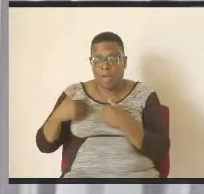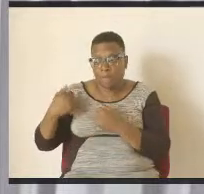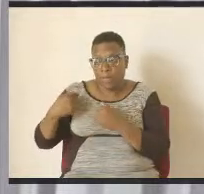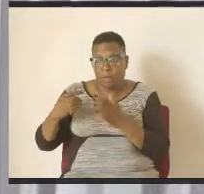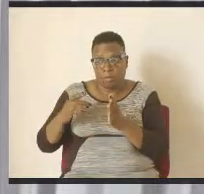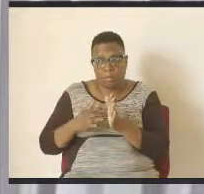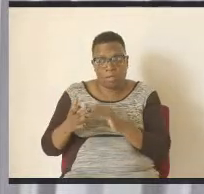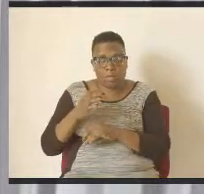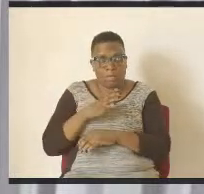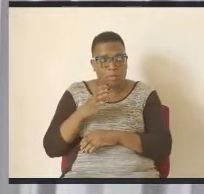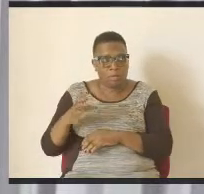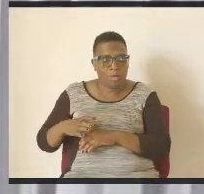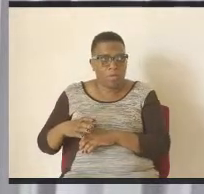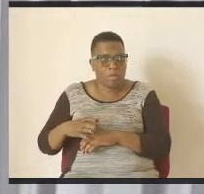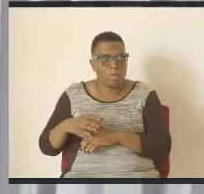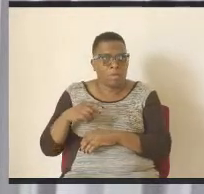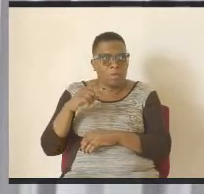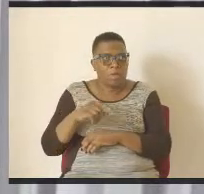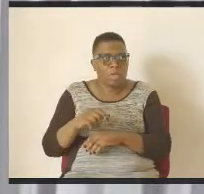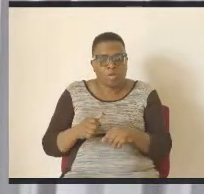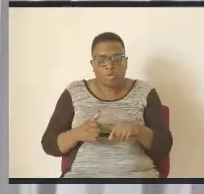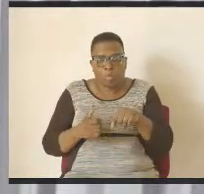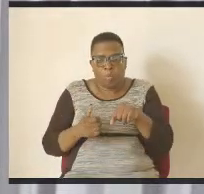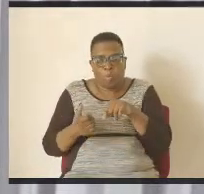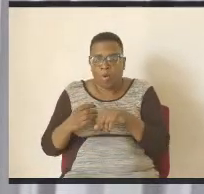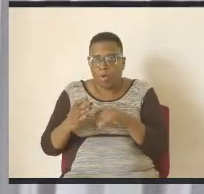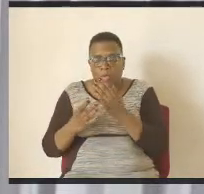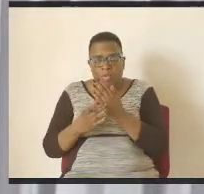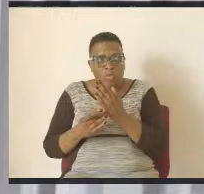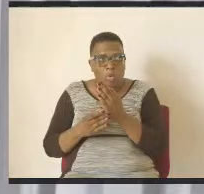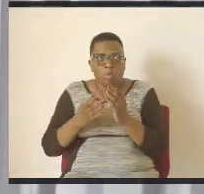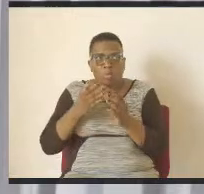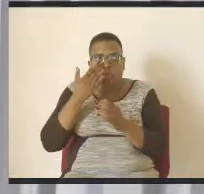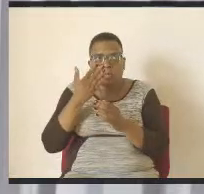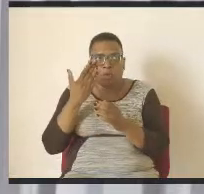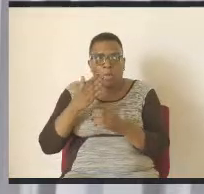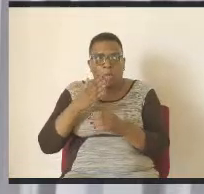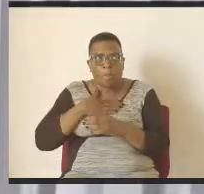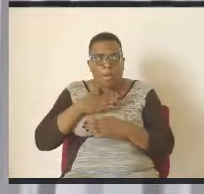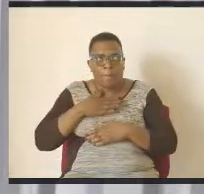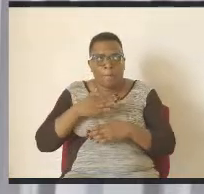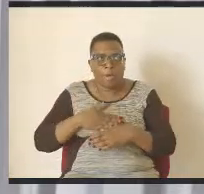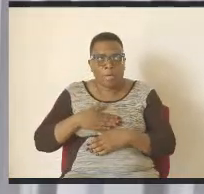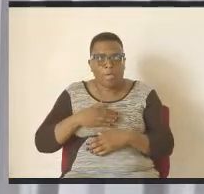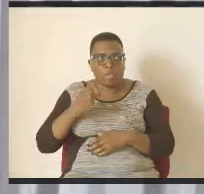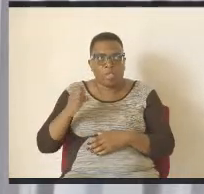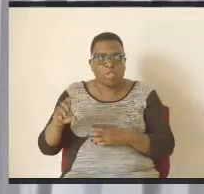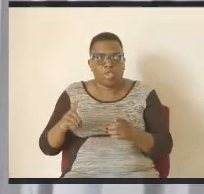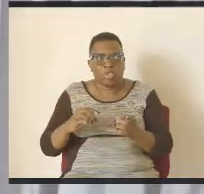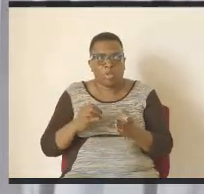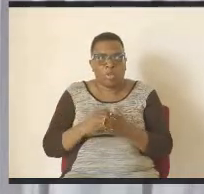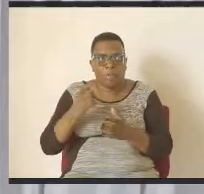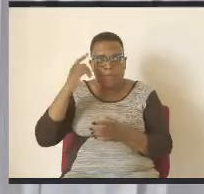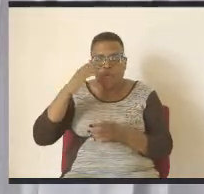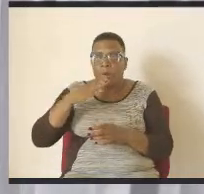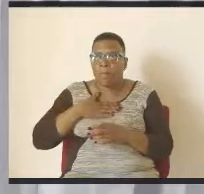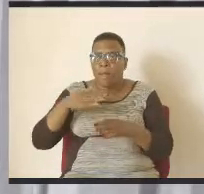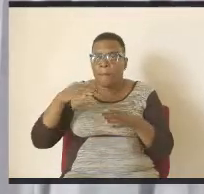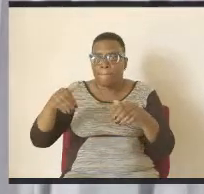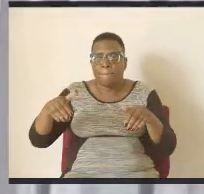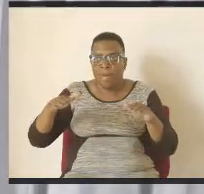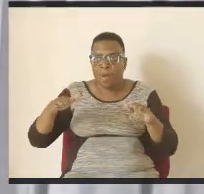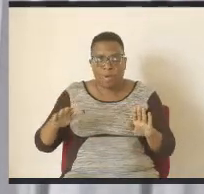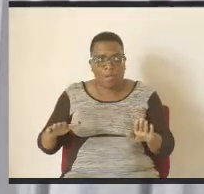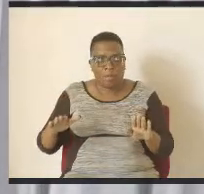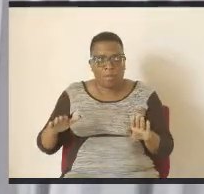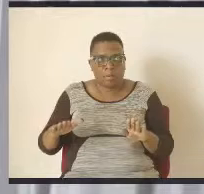in pouring this fragrant oil on my body, he did it for what? He did it